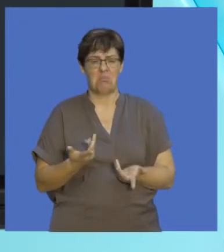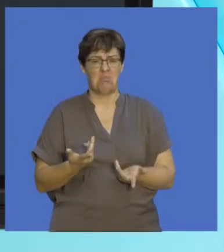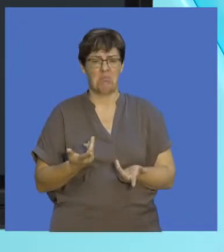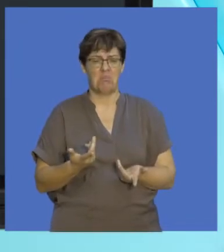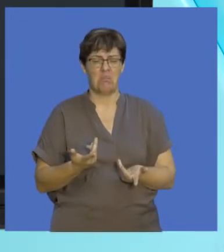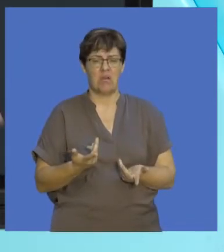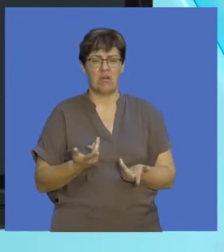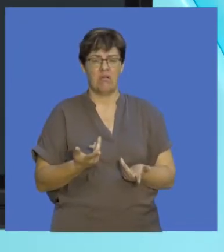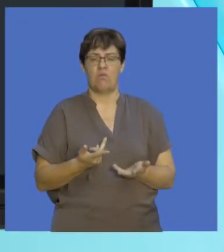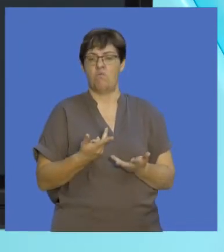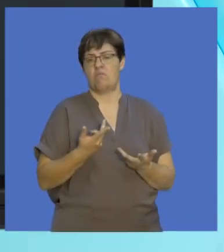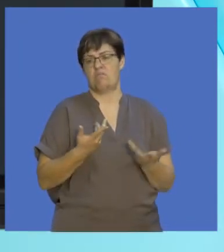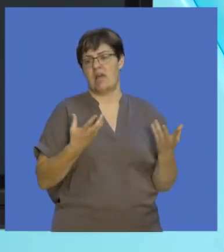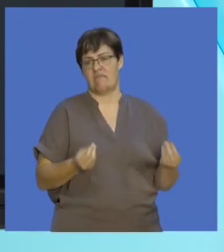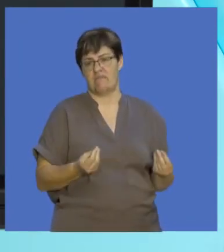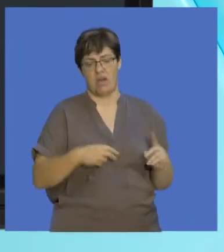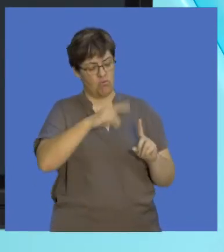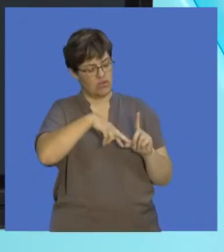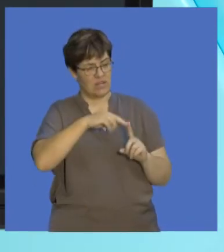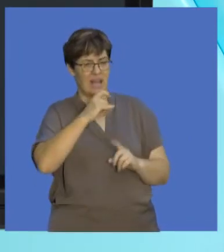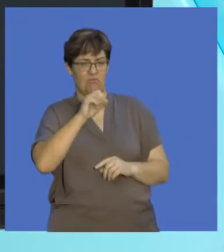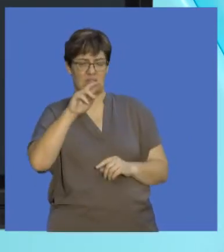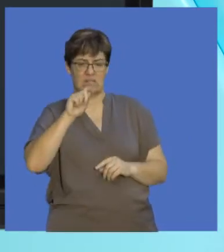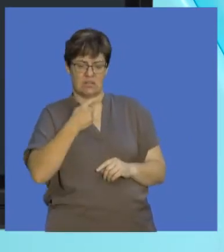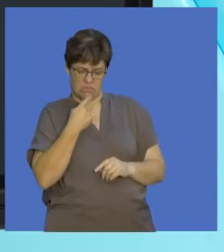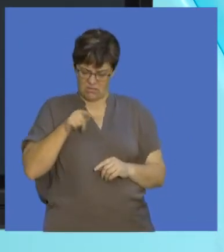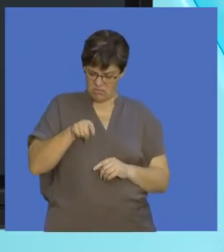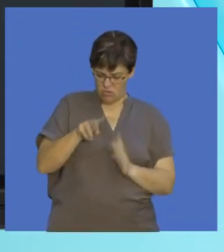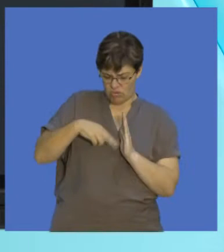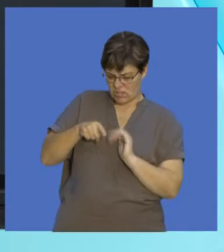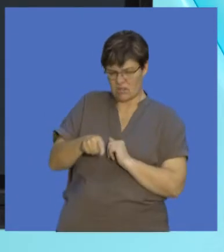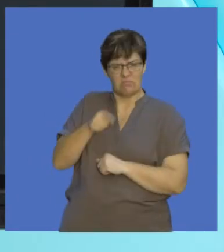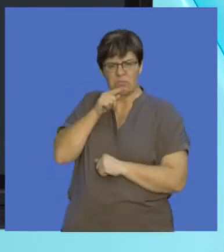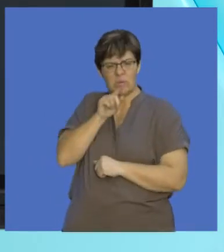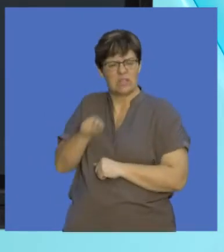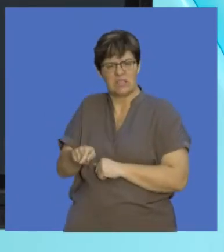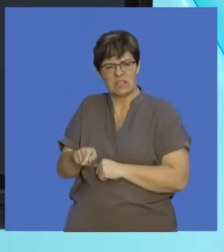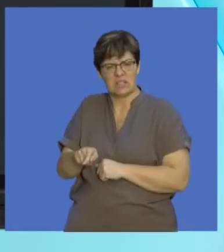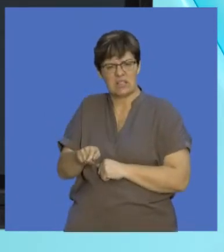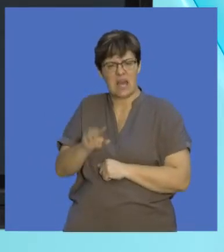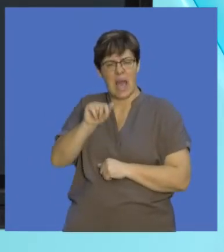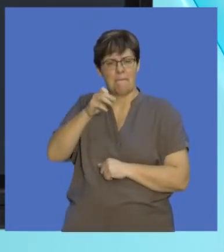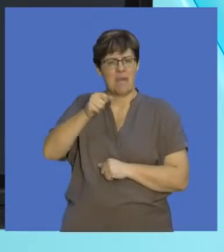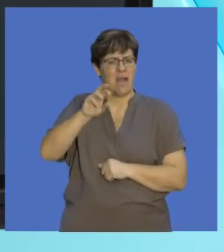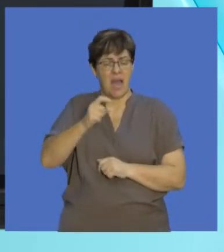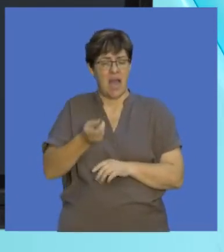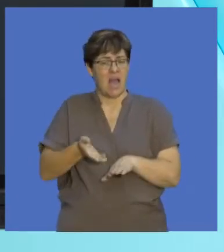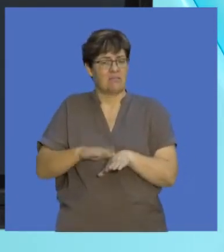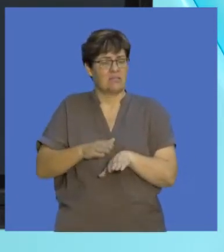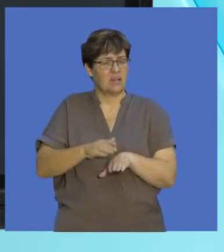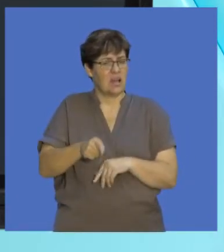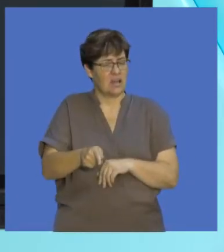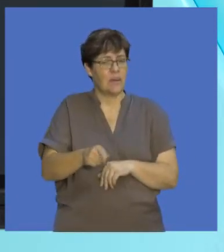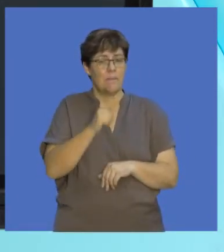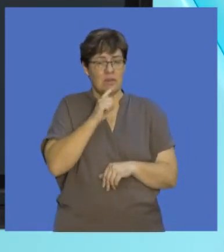saying, let's ask ourselves, if we have a reading of current, what exactly are we talking about? If it's an ampere